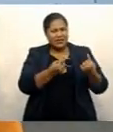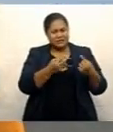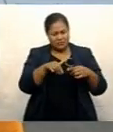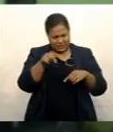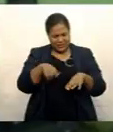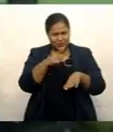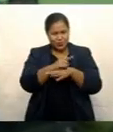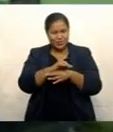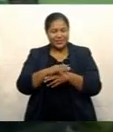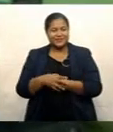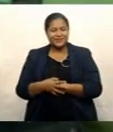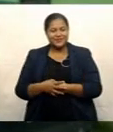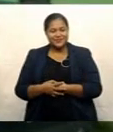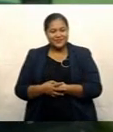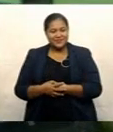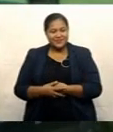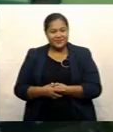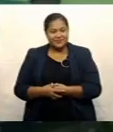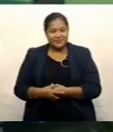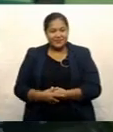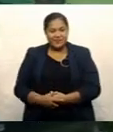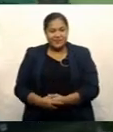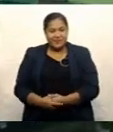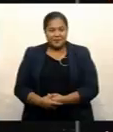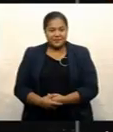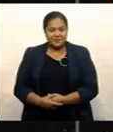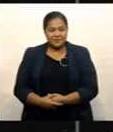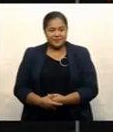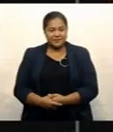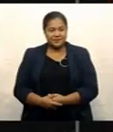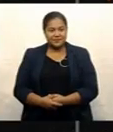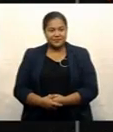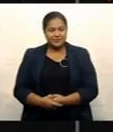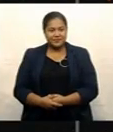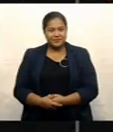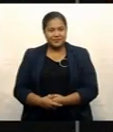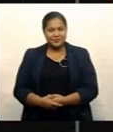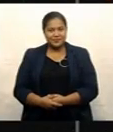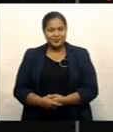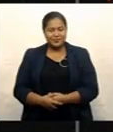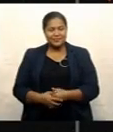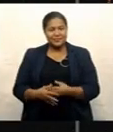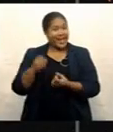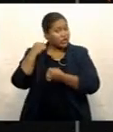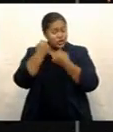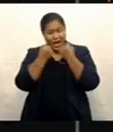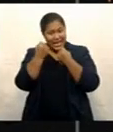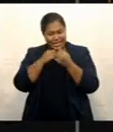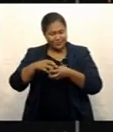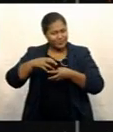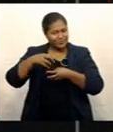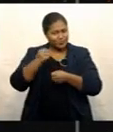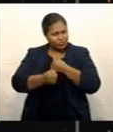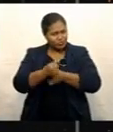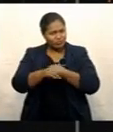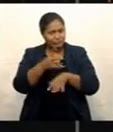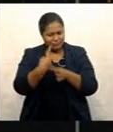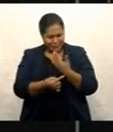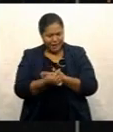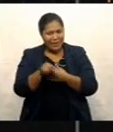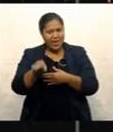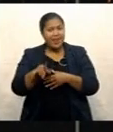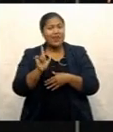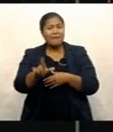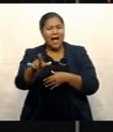this week. Sainiani Mboila, FBC News. Cane crushing at the Lambasa sugar mill has commenced,